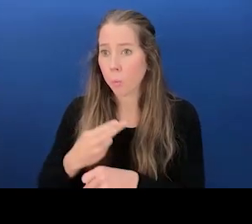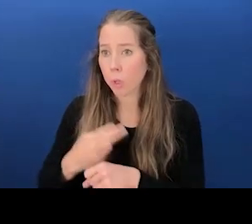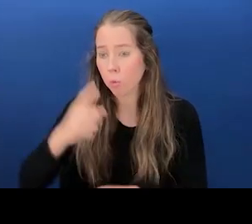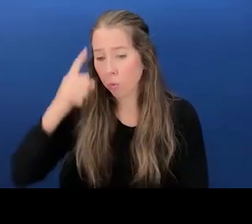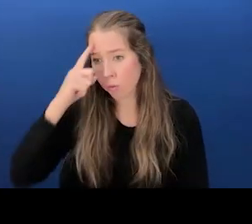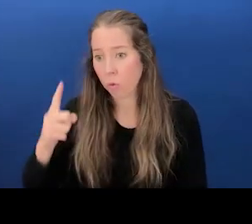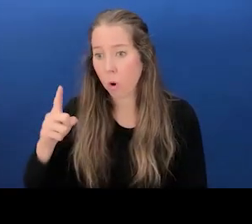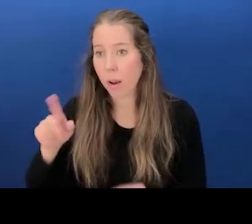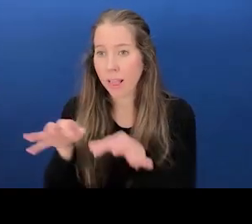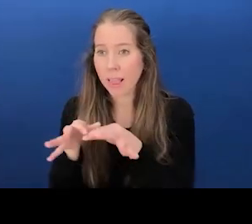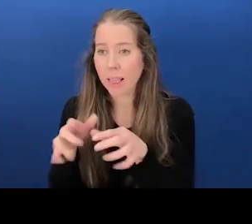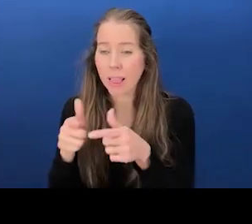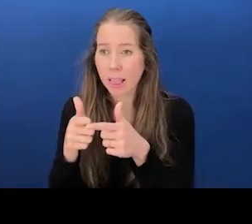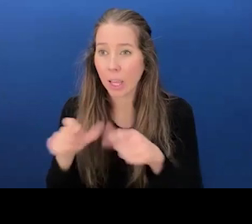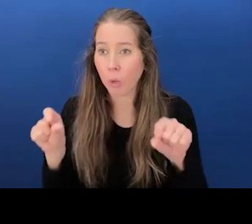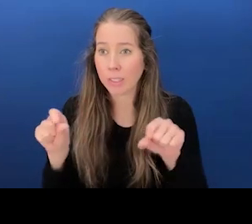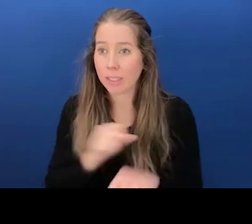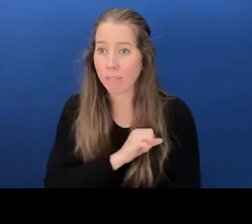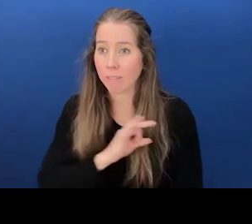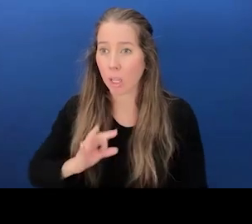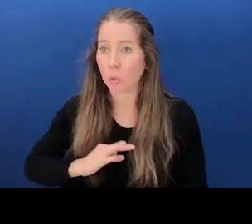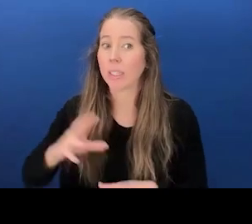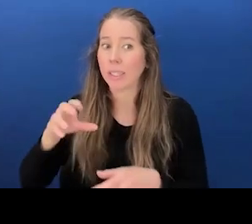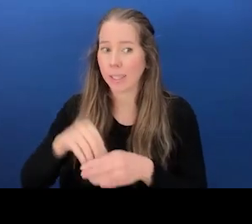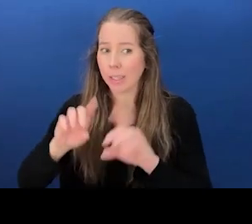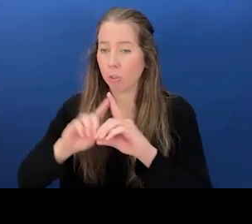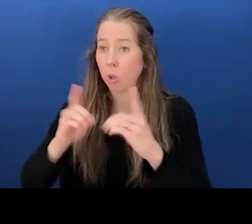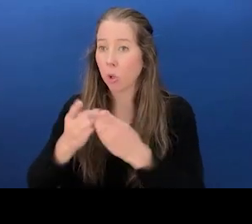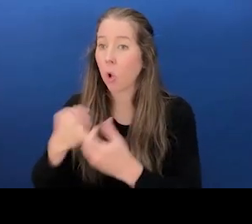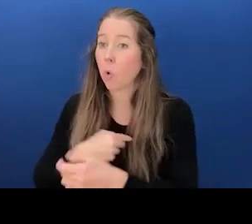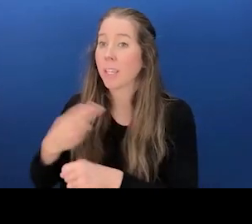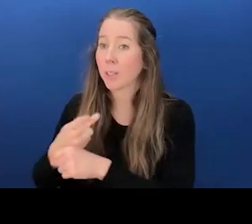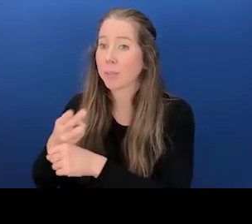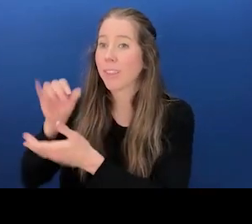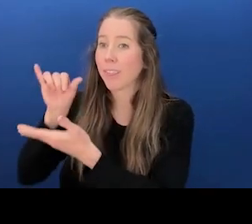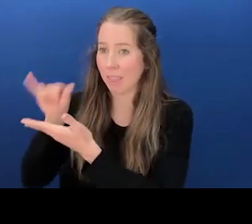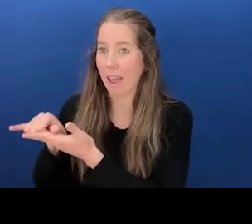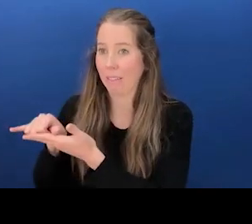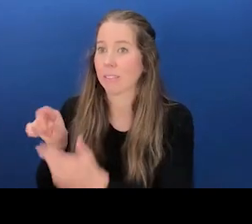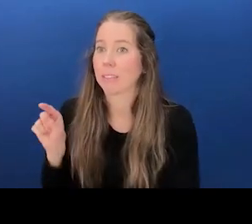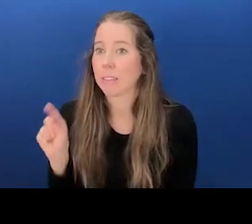the linguistics faculty in the district. And so we use that. And so